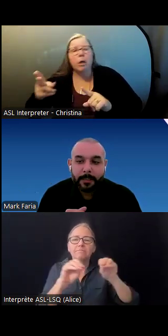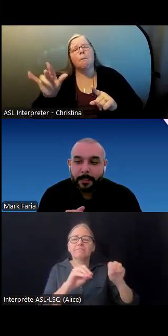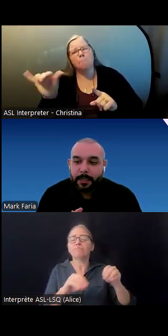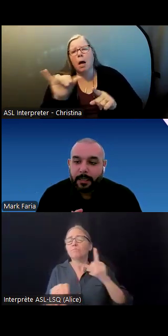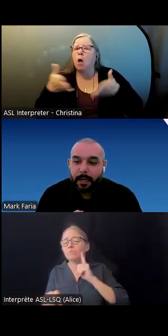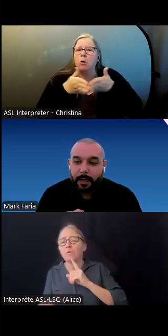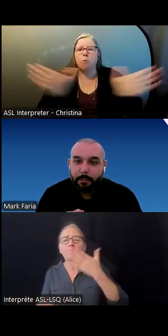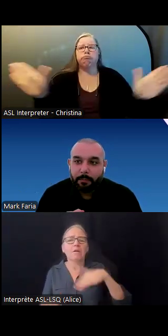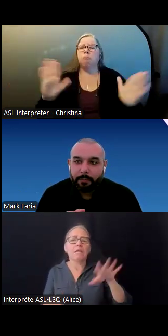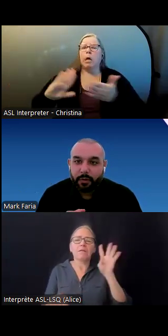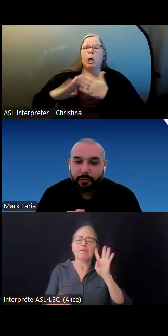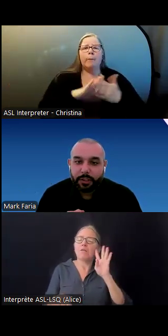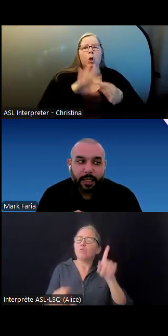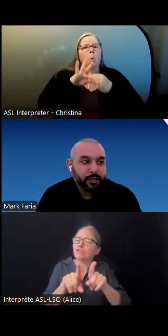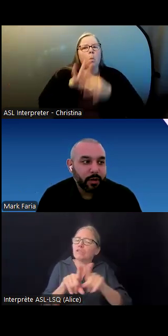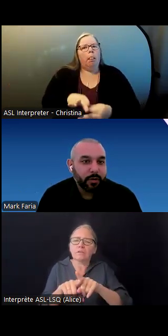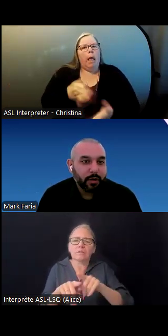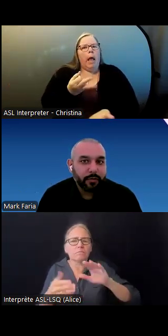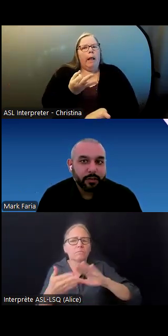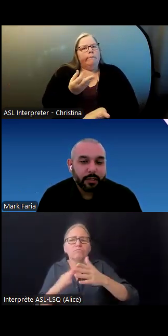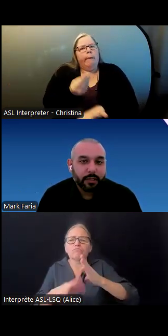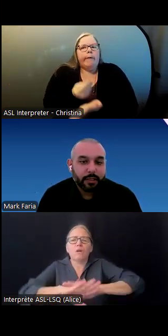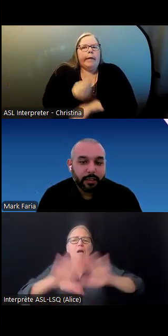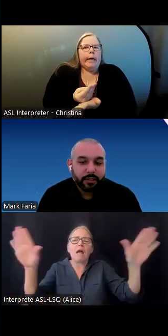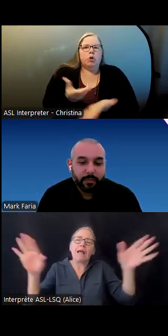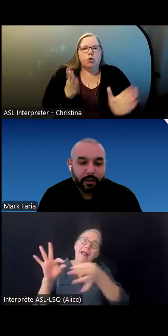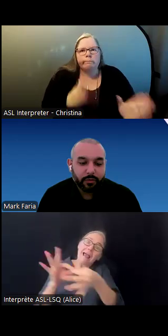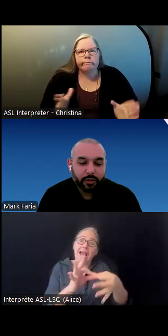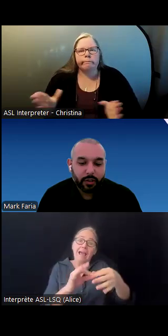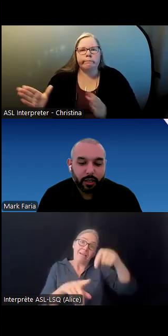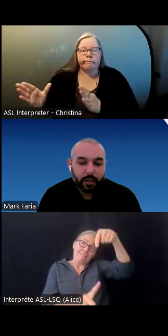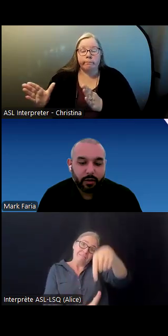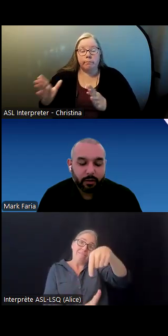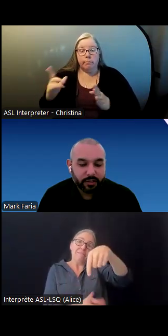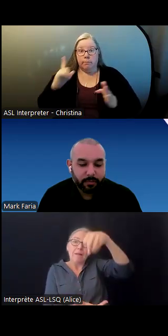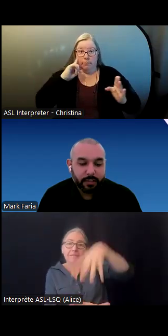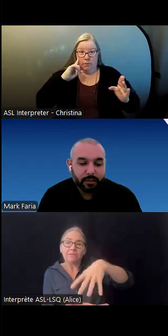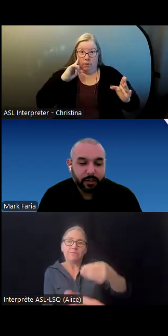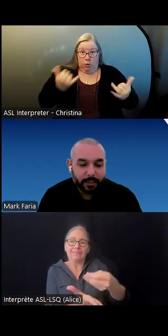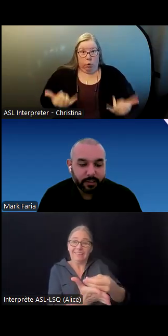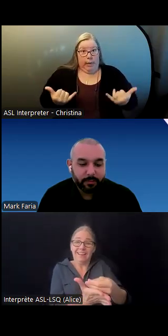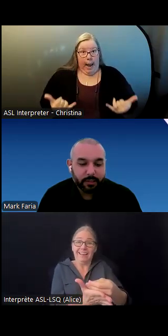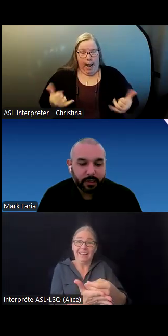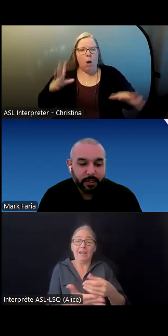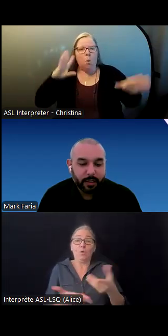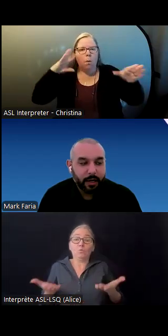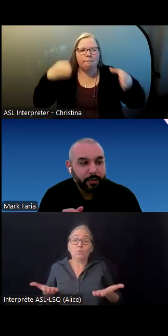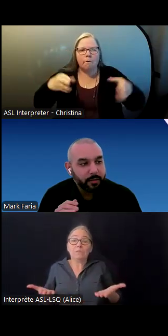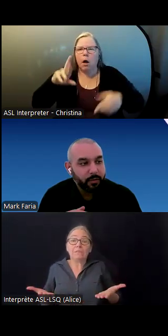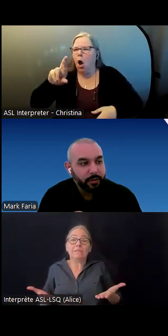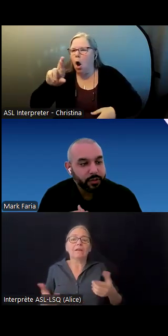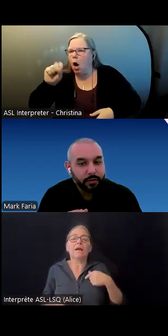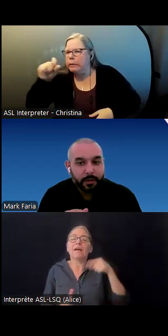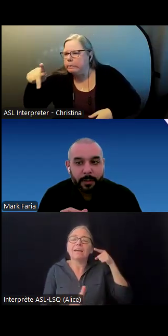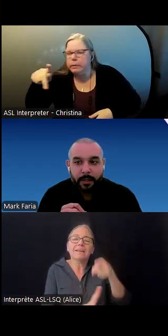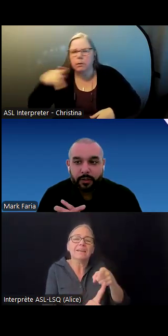related. But for today's webinar, obviously, it's about RSPs and RDSPs and how they compare